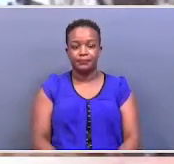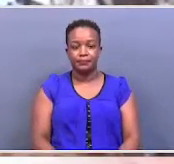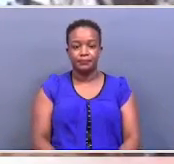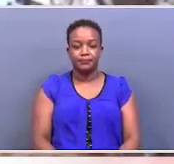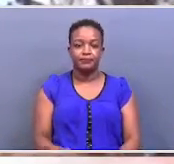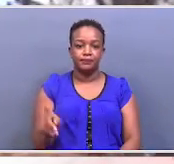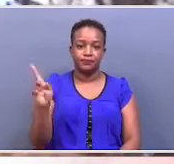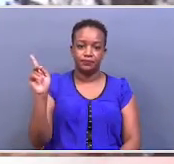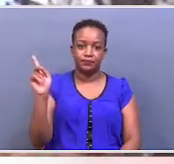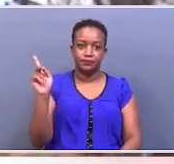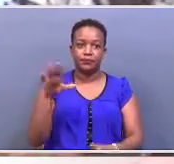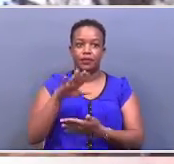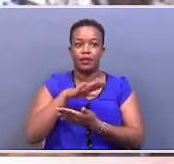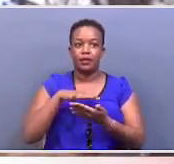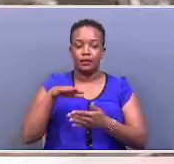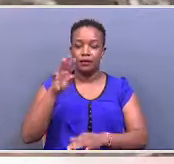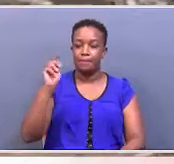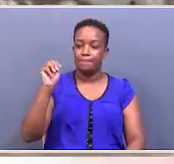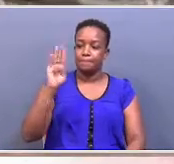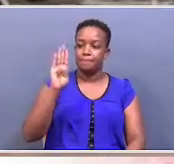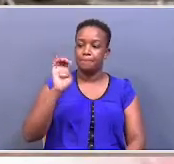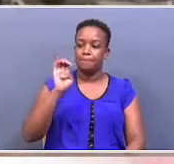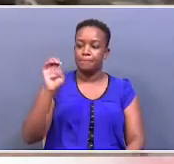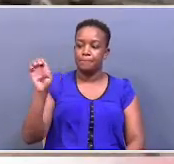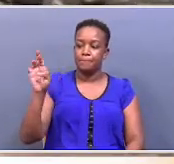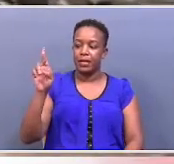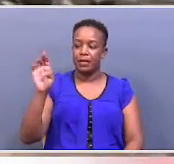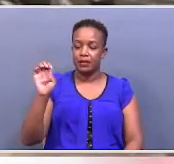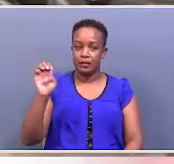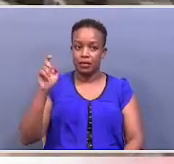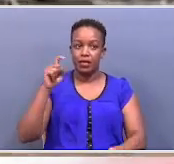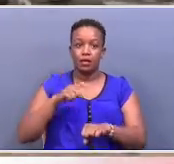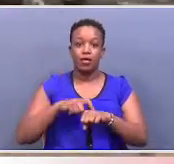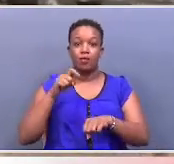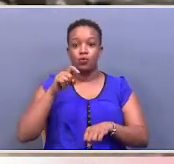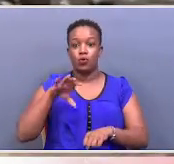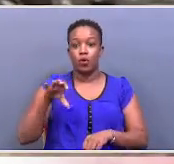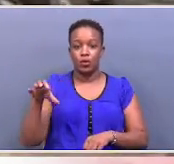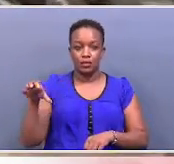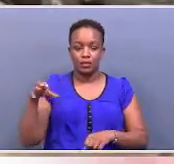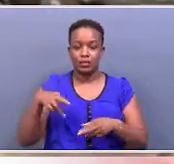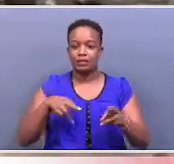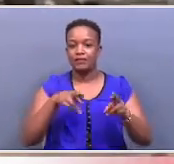This is Mbeere, Embu County. The rivers have dried up.